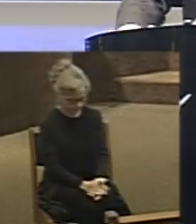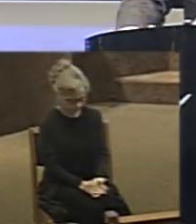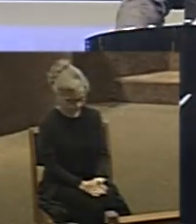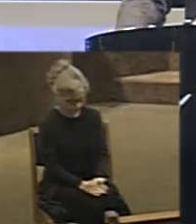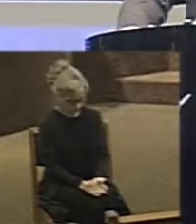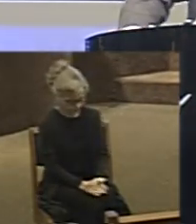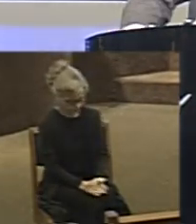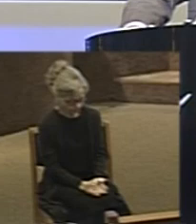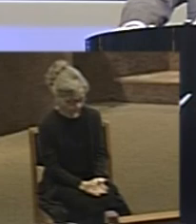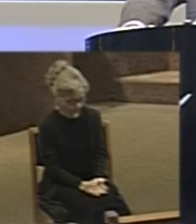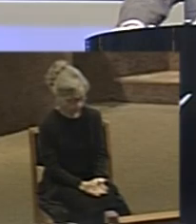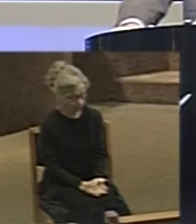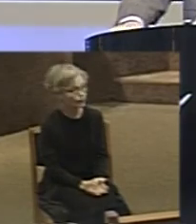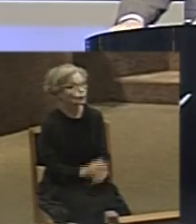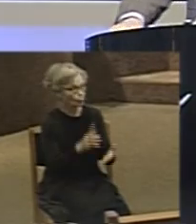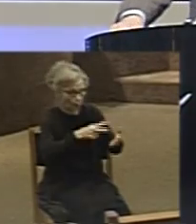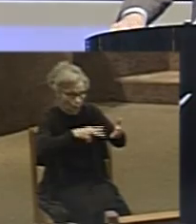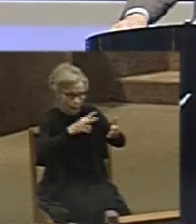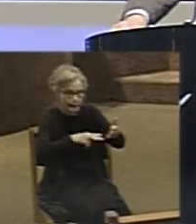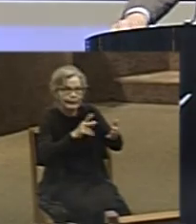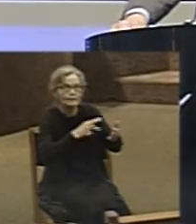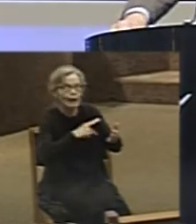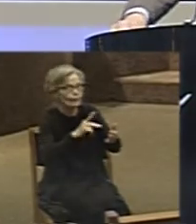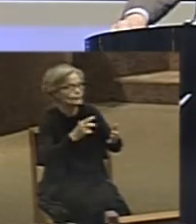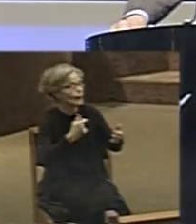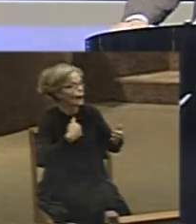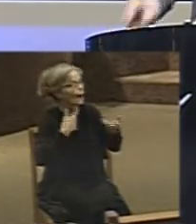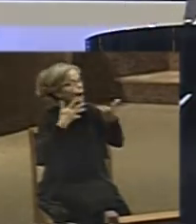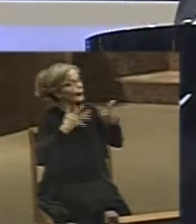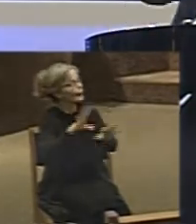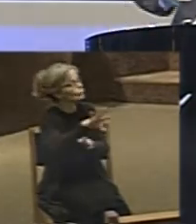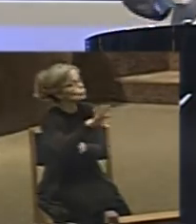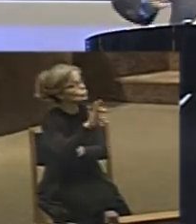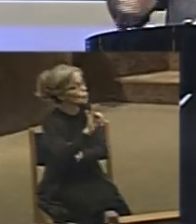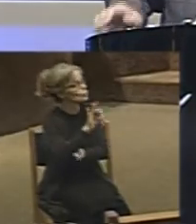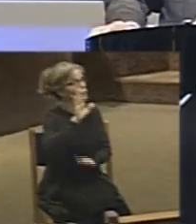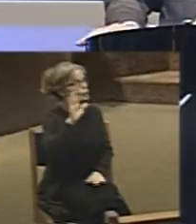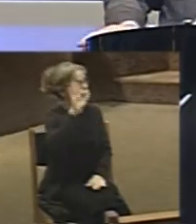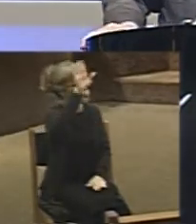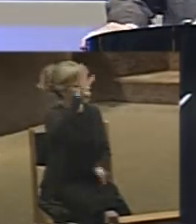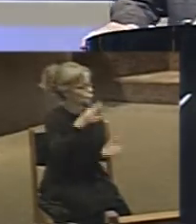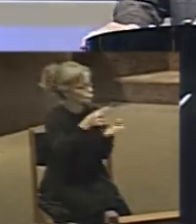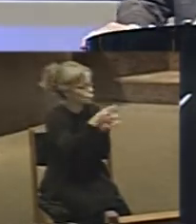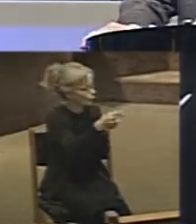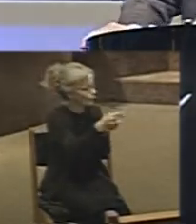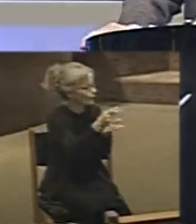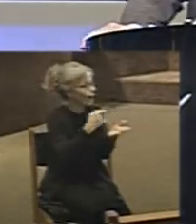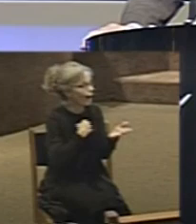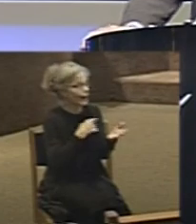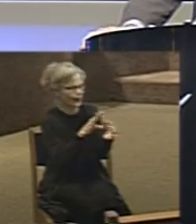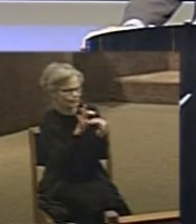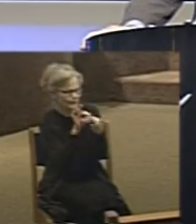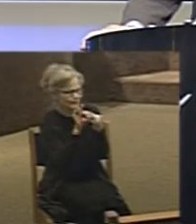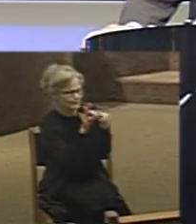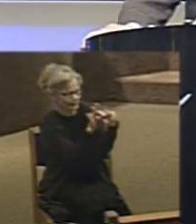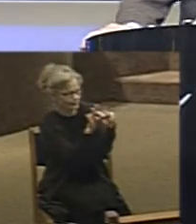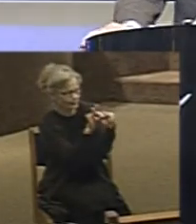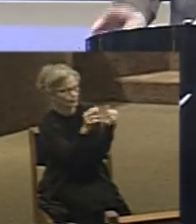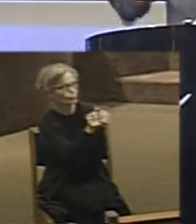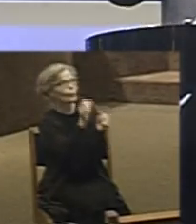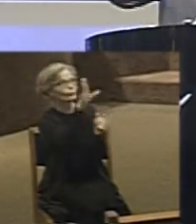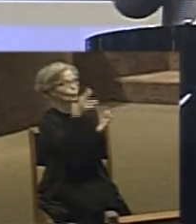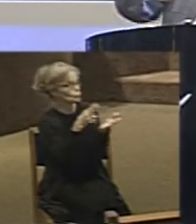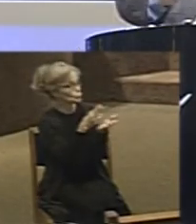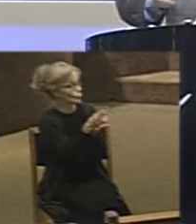He said, I have chosen thy truth. I have stuck unto thy testimonies, and I